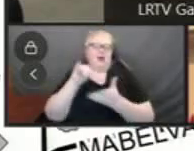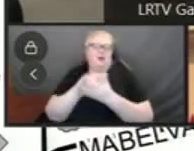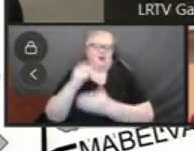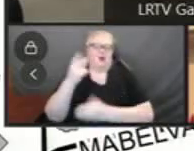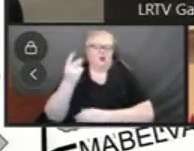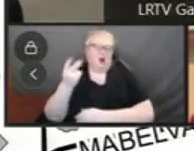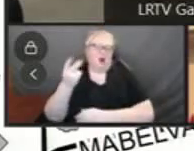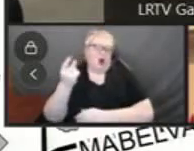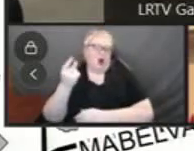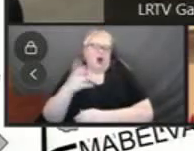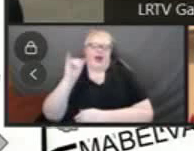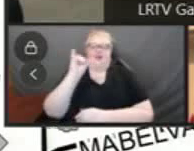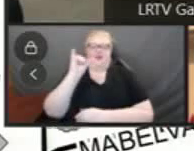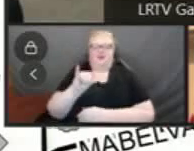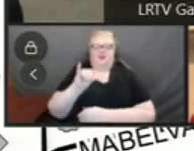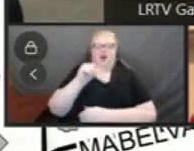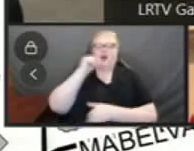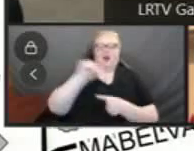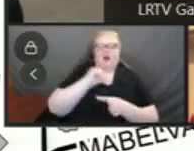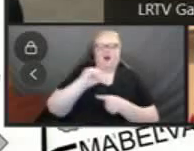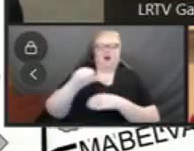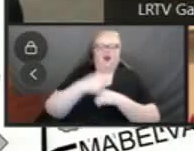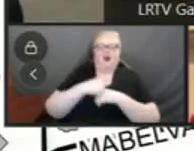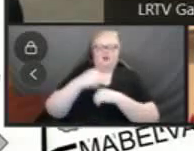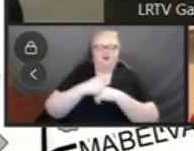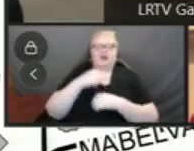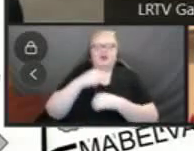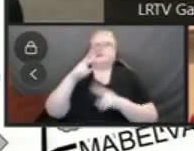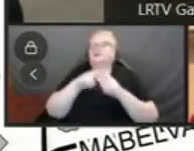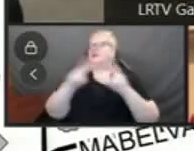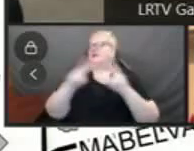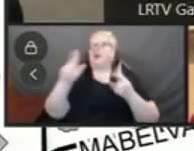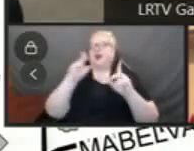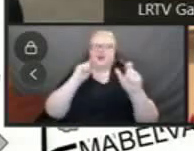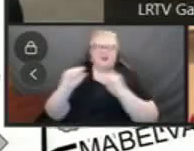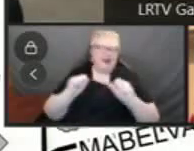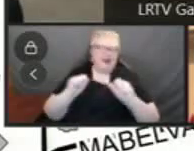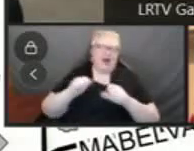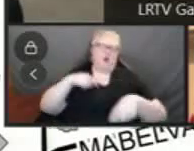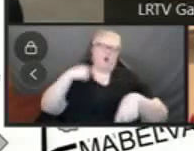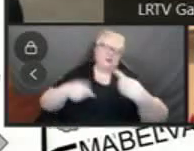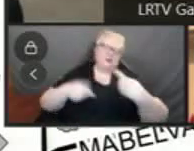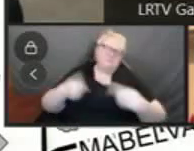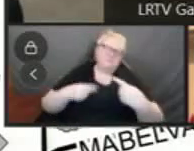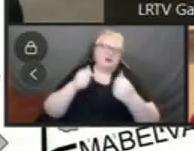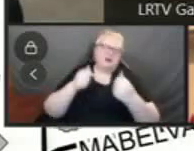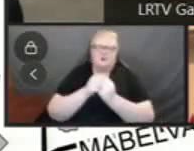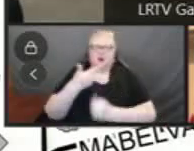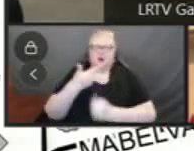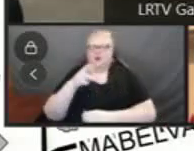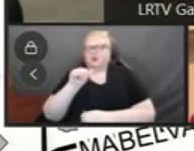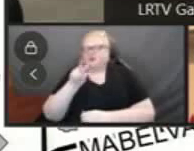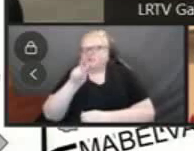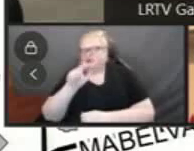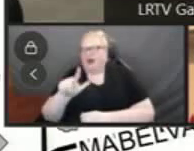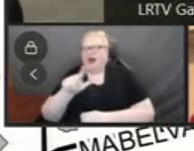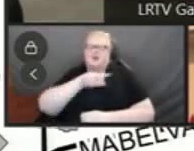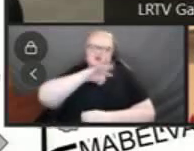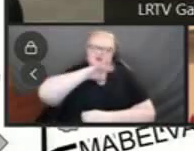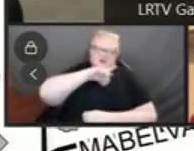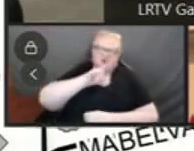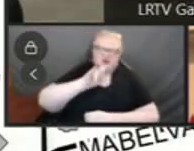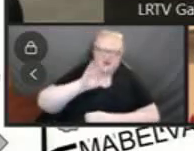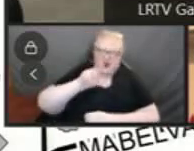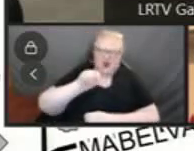that concrete is very loud when it's mixing with all that gravel and all that other dirt and sand and everything.